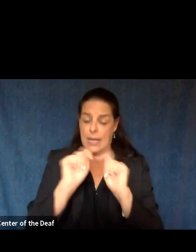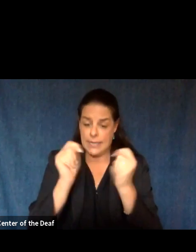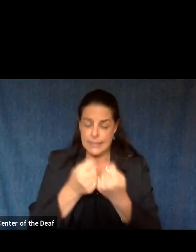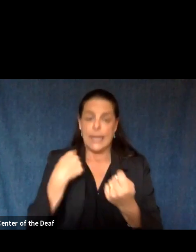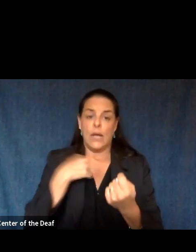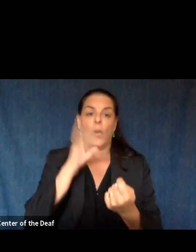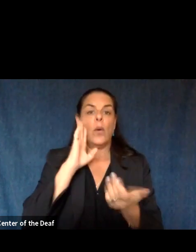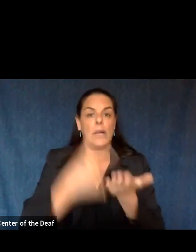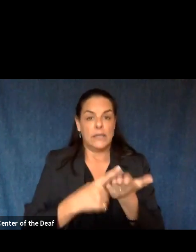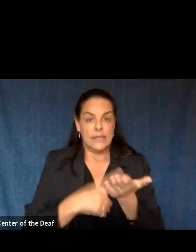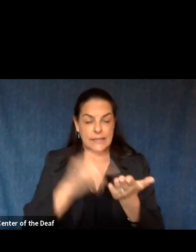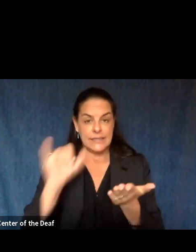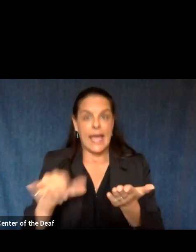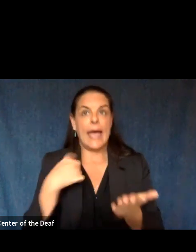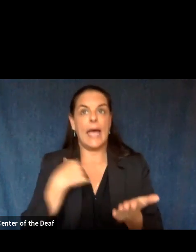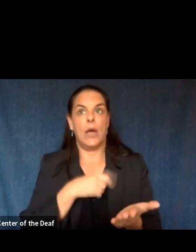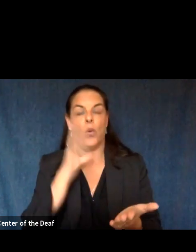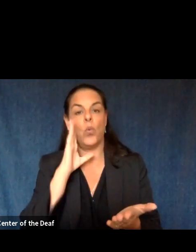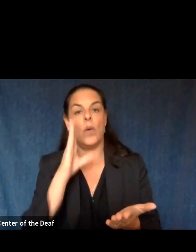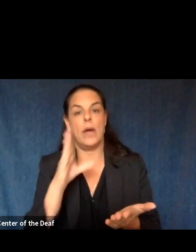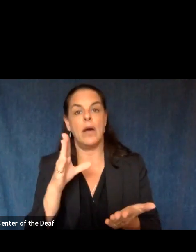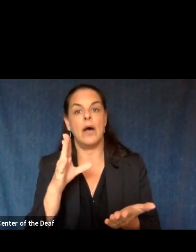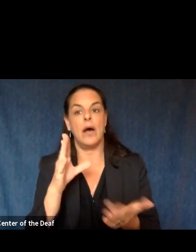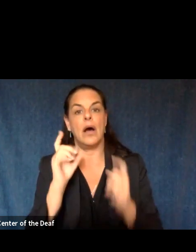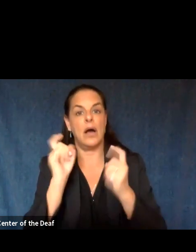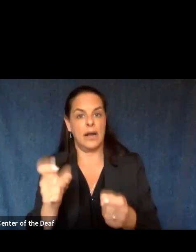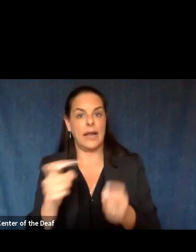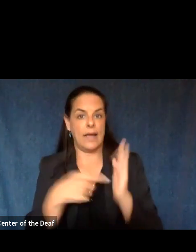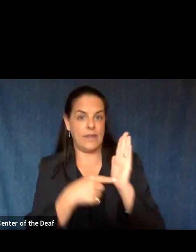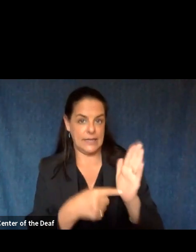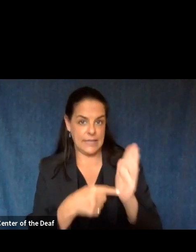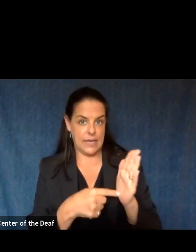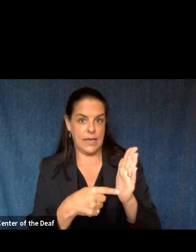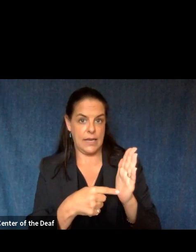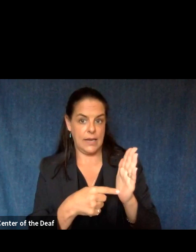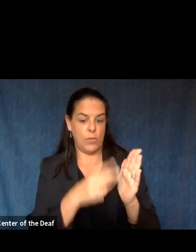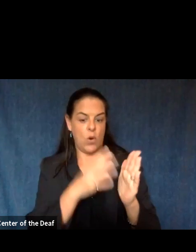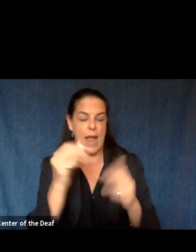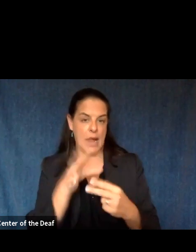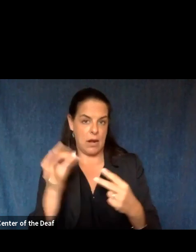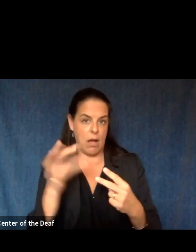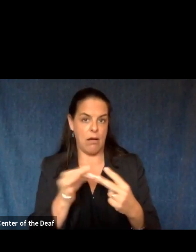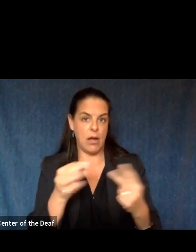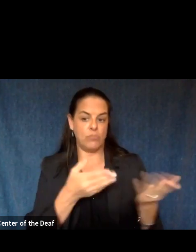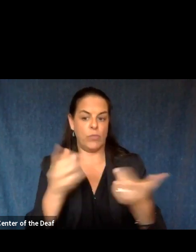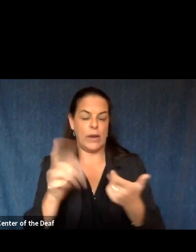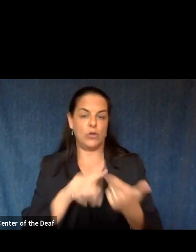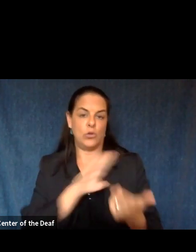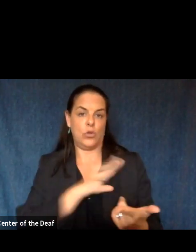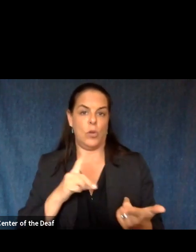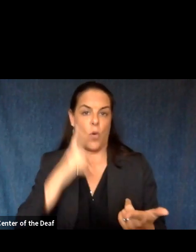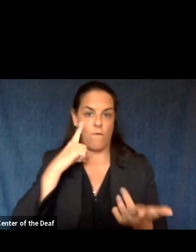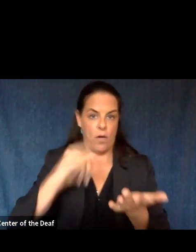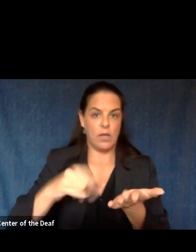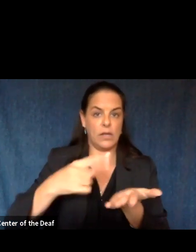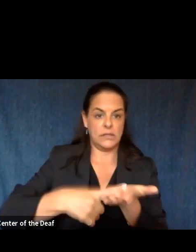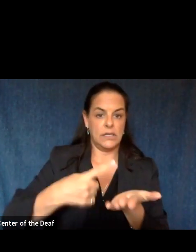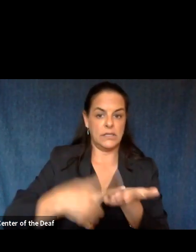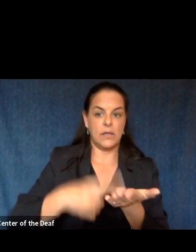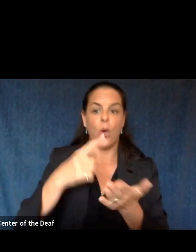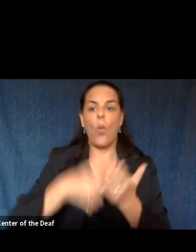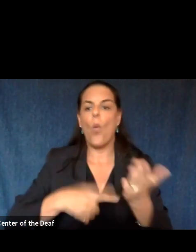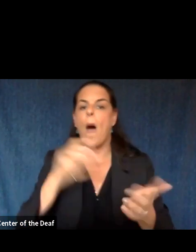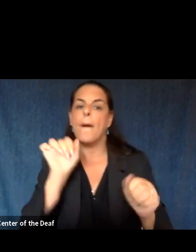that, and we'll bring a example and options to the board for discussion of what that can